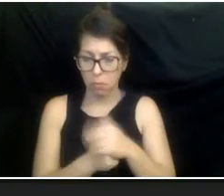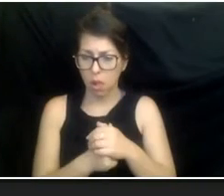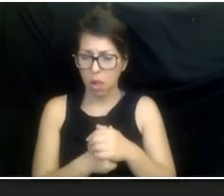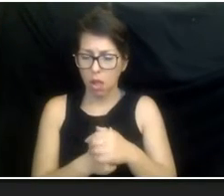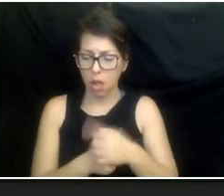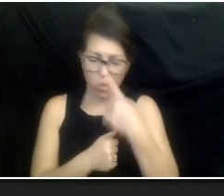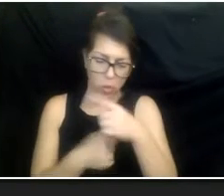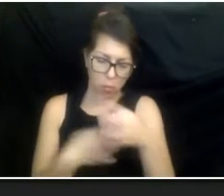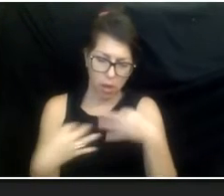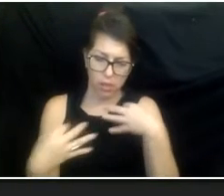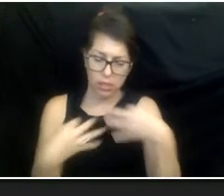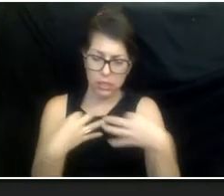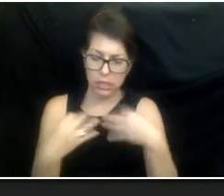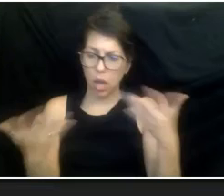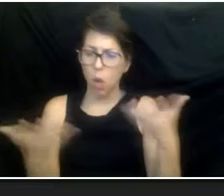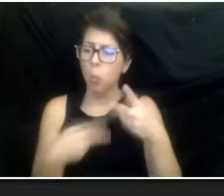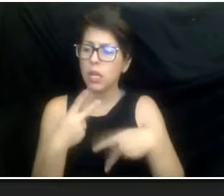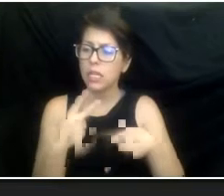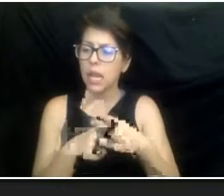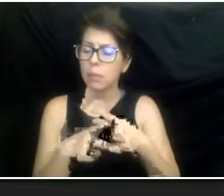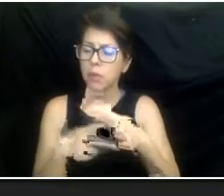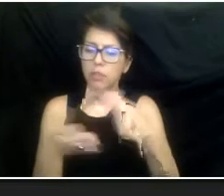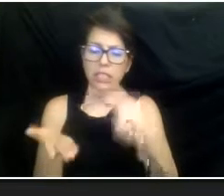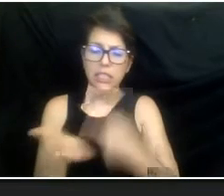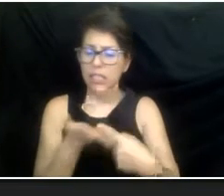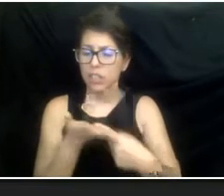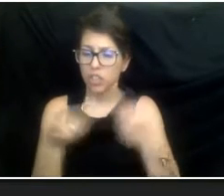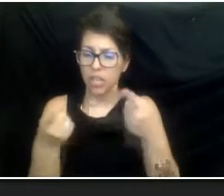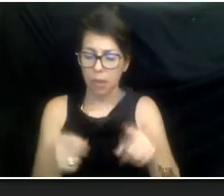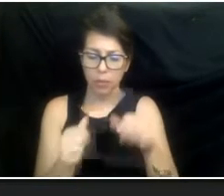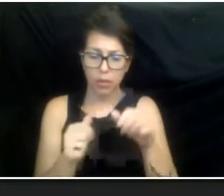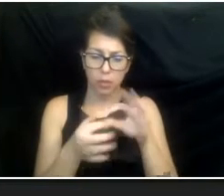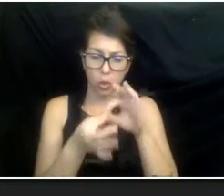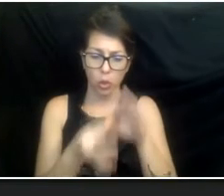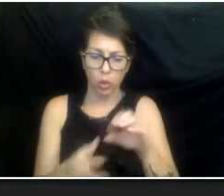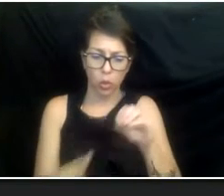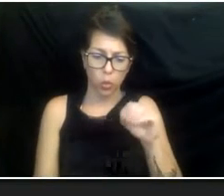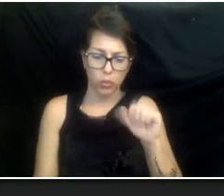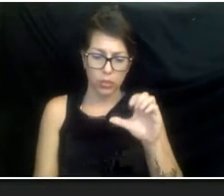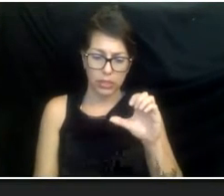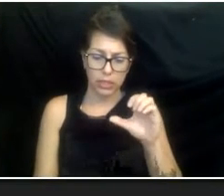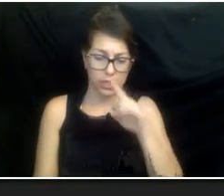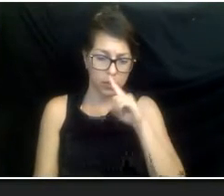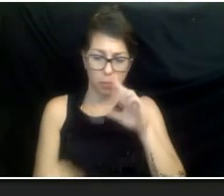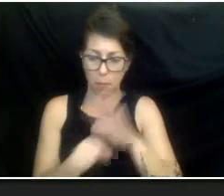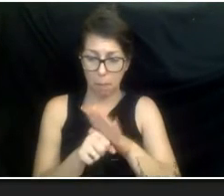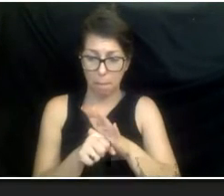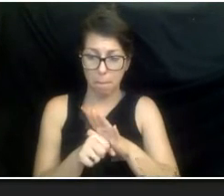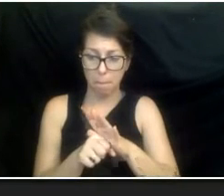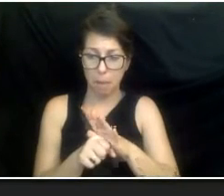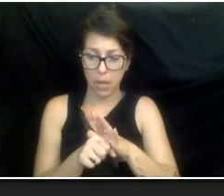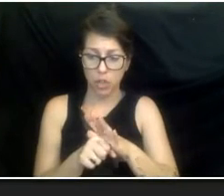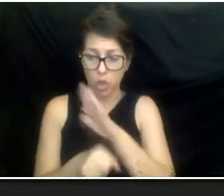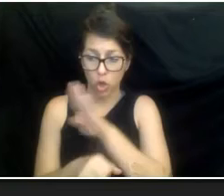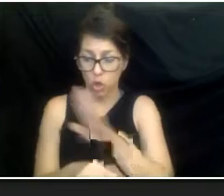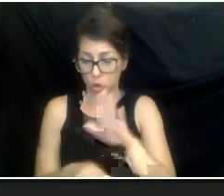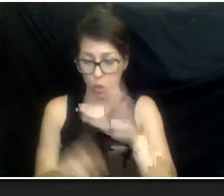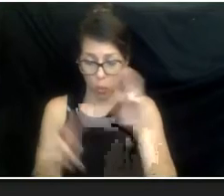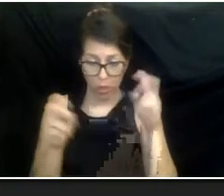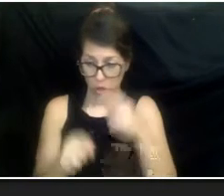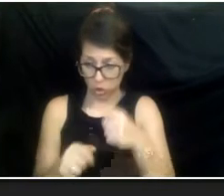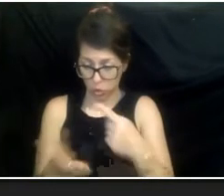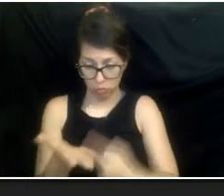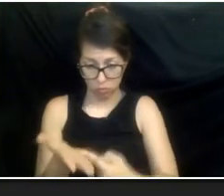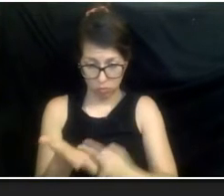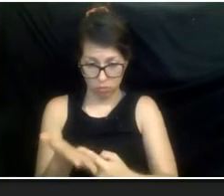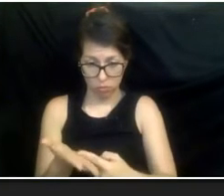have many of us on the phone and other service providers have regular calls with the family court administrative judges we've